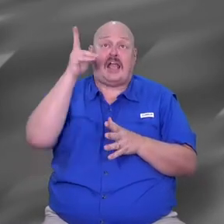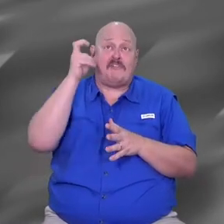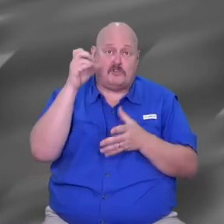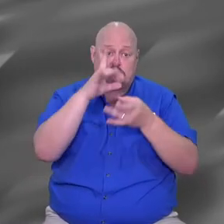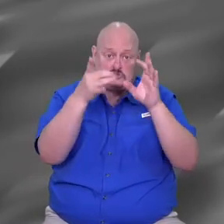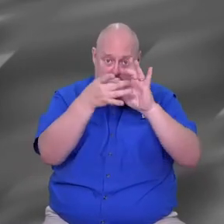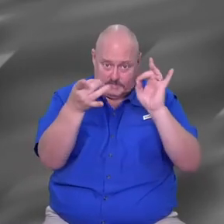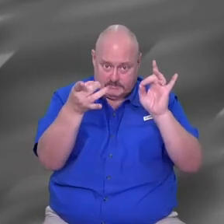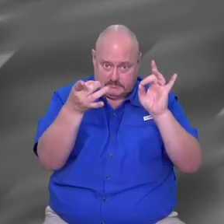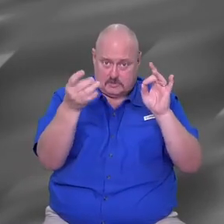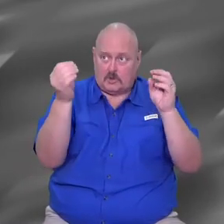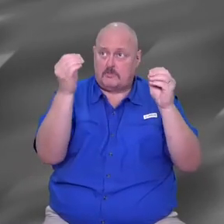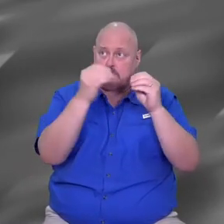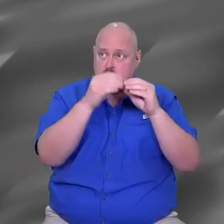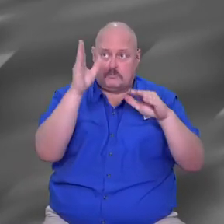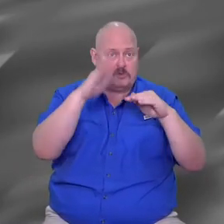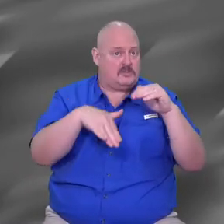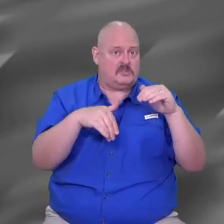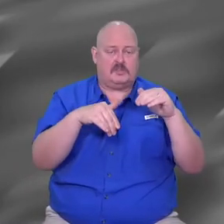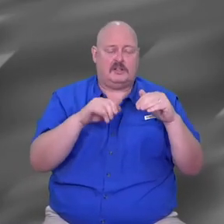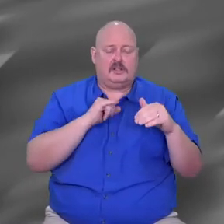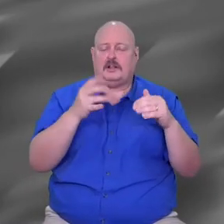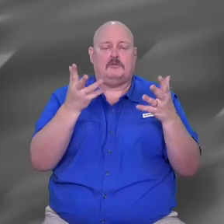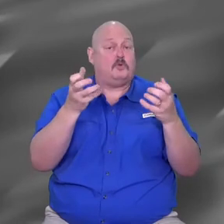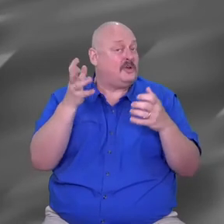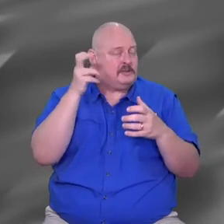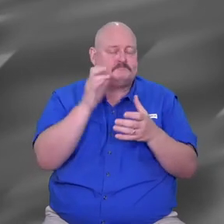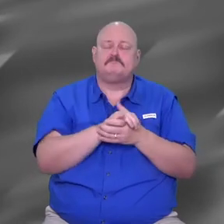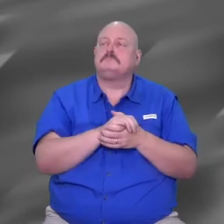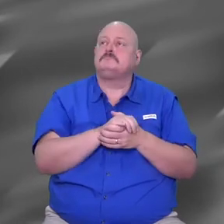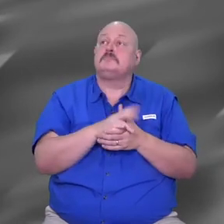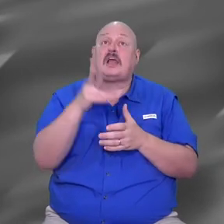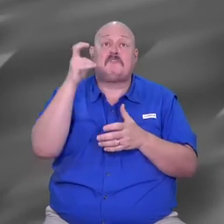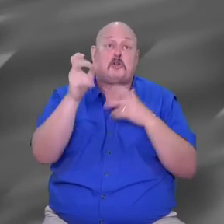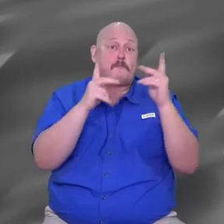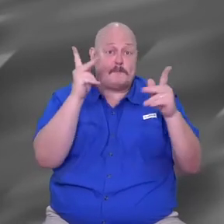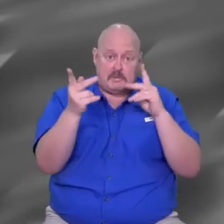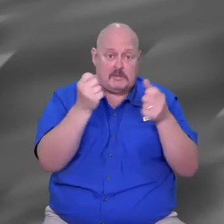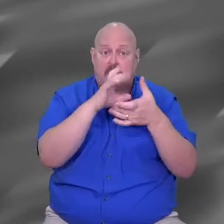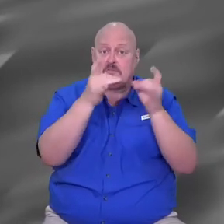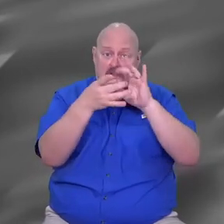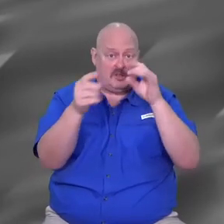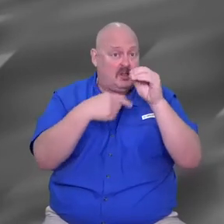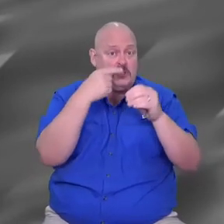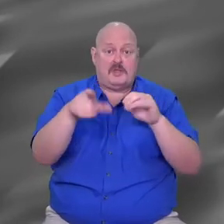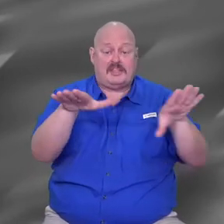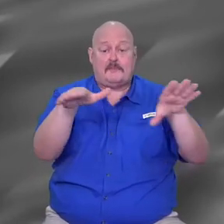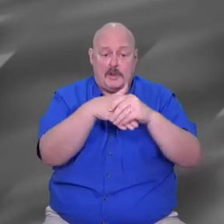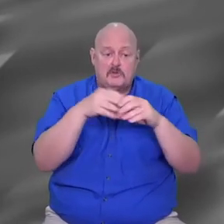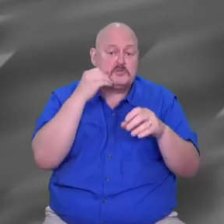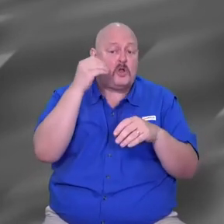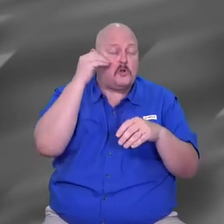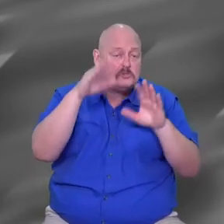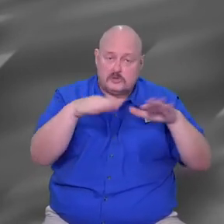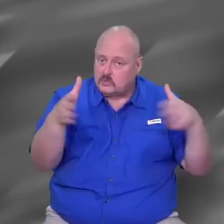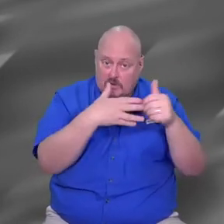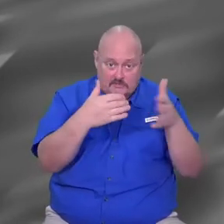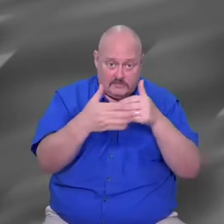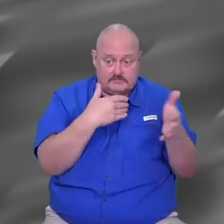statement more times than I care to hear. I've heard people make this statement regarding their marriage, their homes, children, whatever it